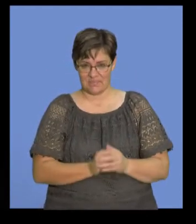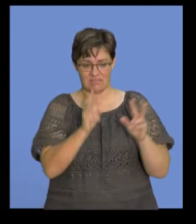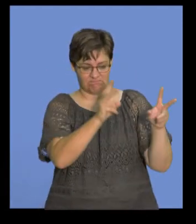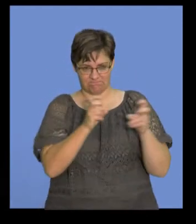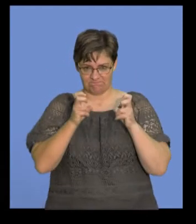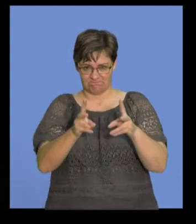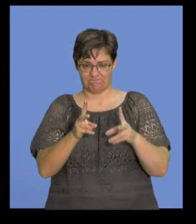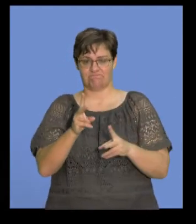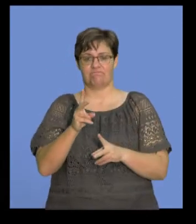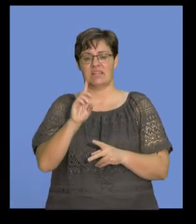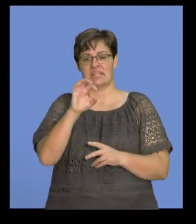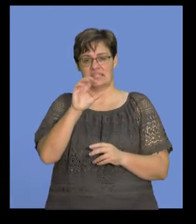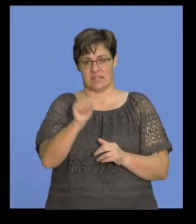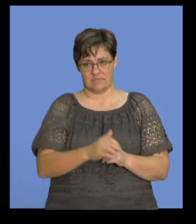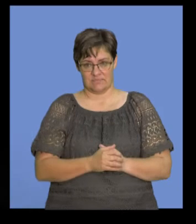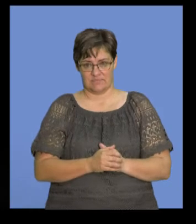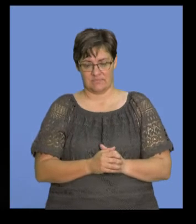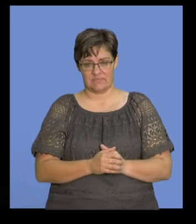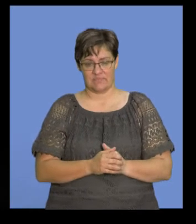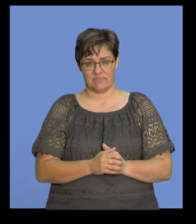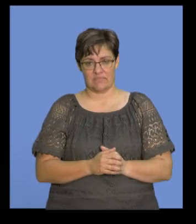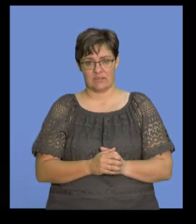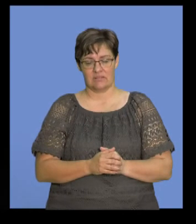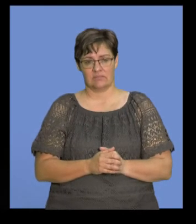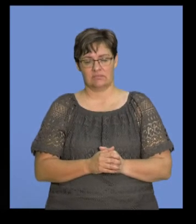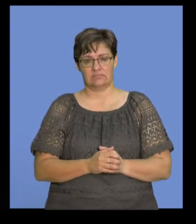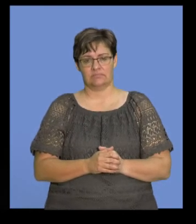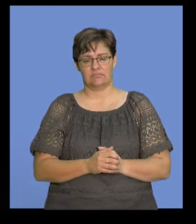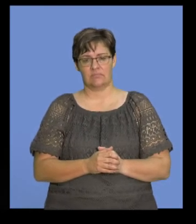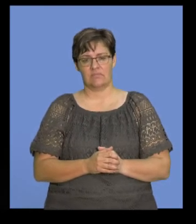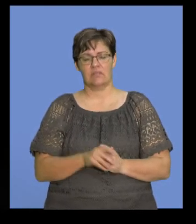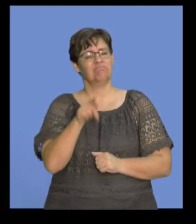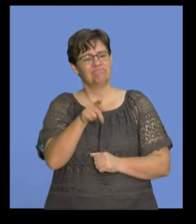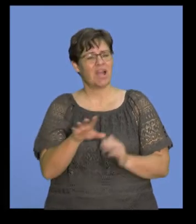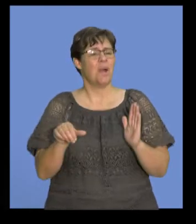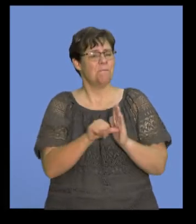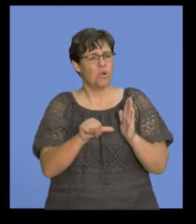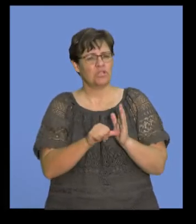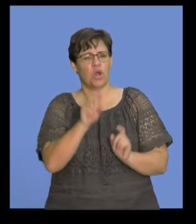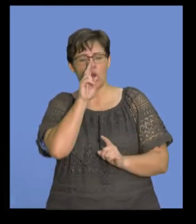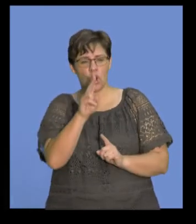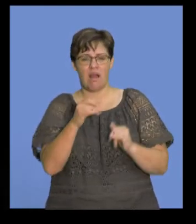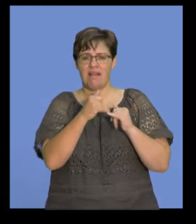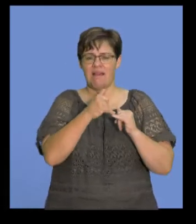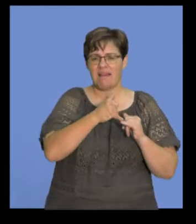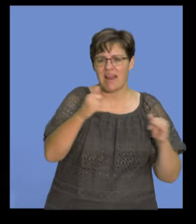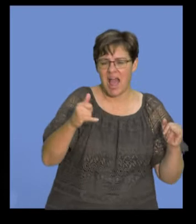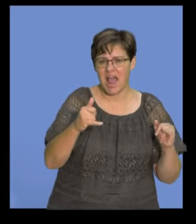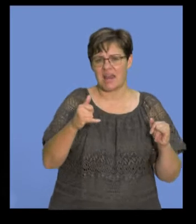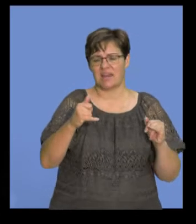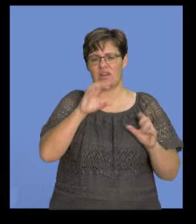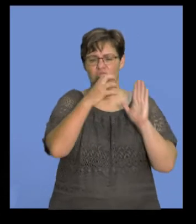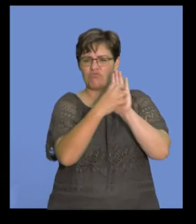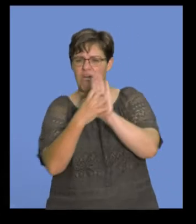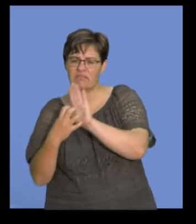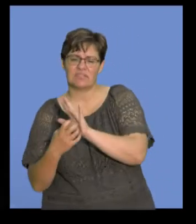extrapolation of data. Okay, so it's also important for us to be able to look at line graphs